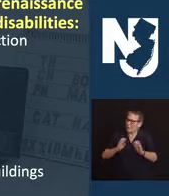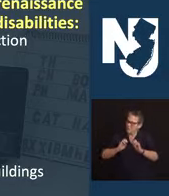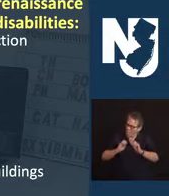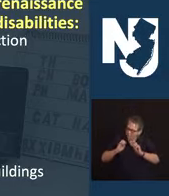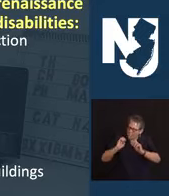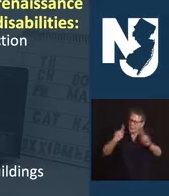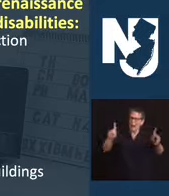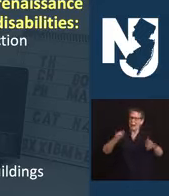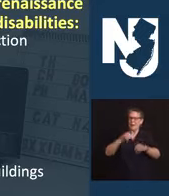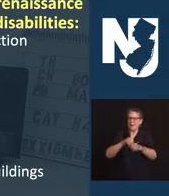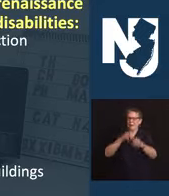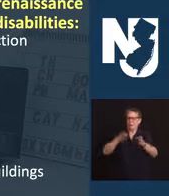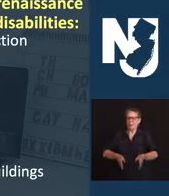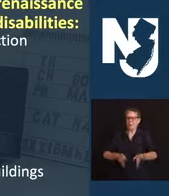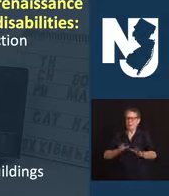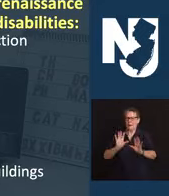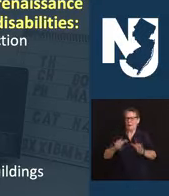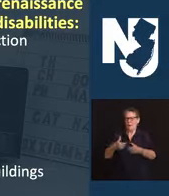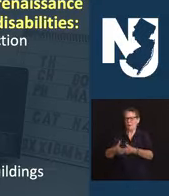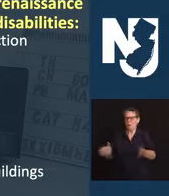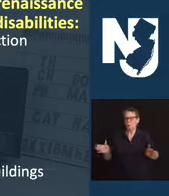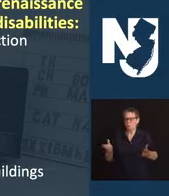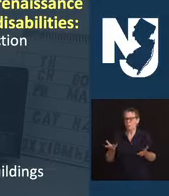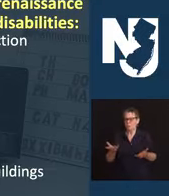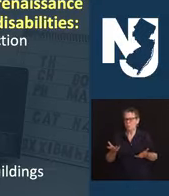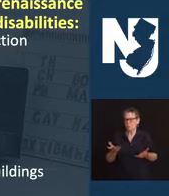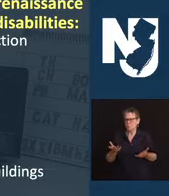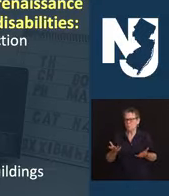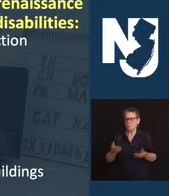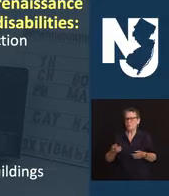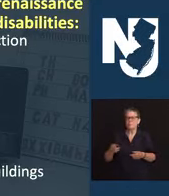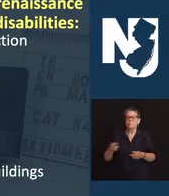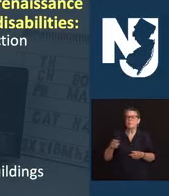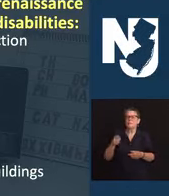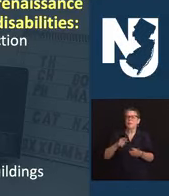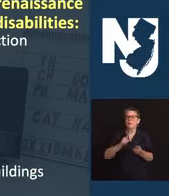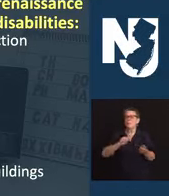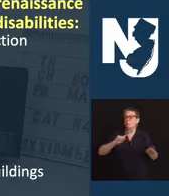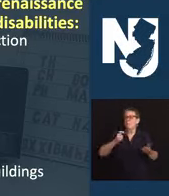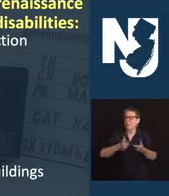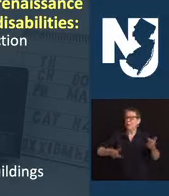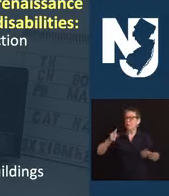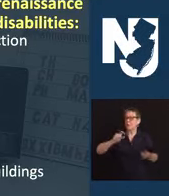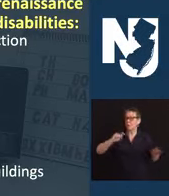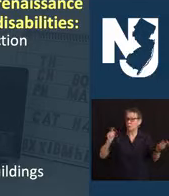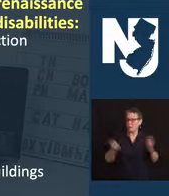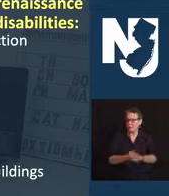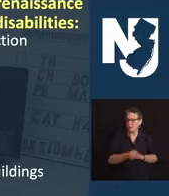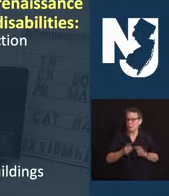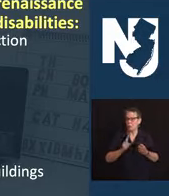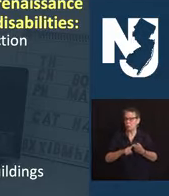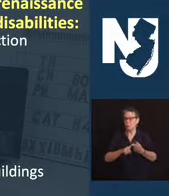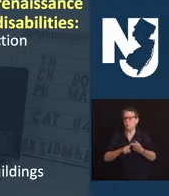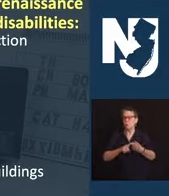be, as we predicted, from hybrid to all in-person instruction, which over the past week has increased